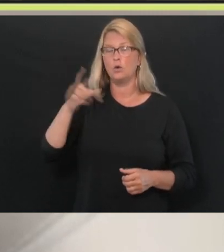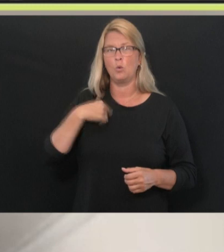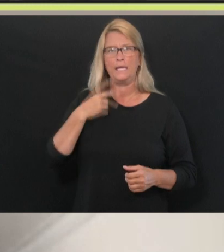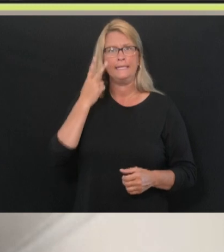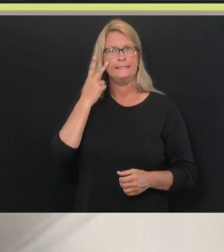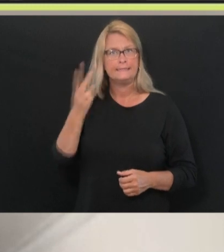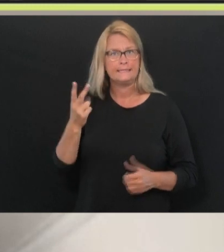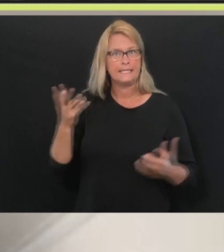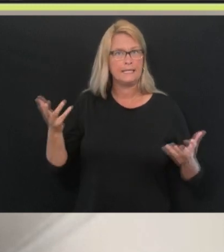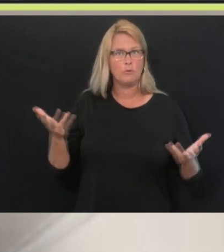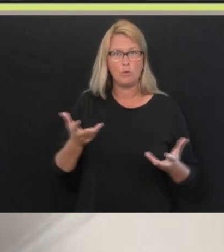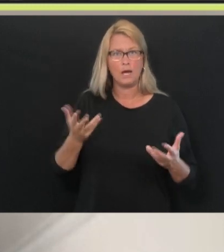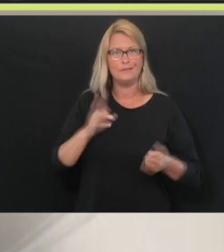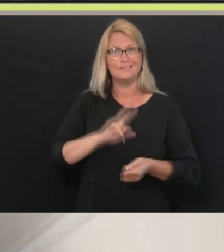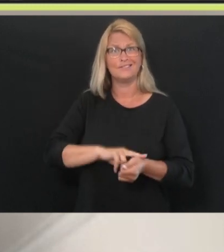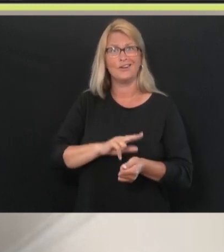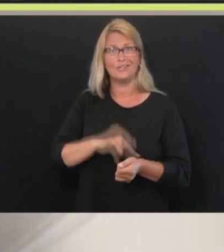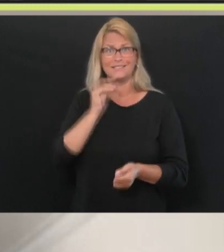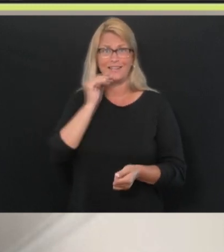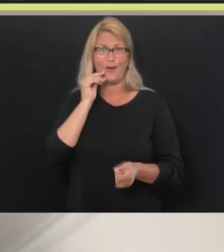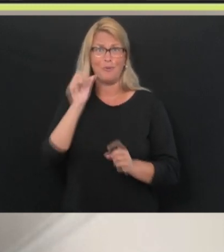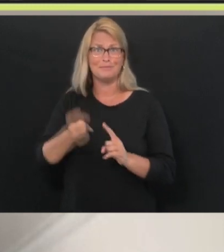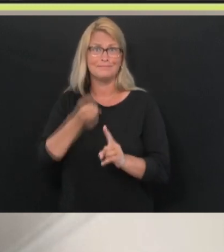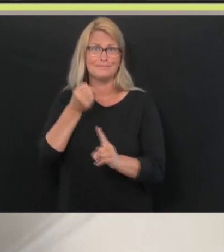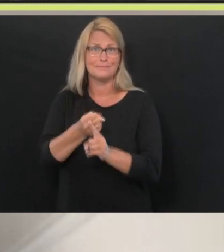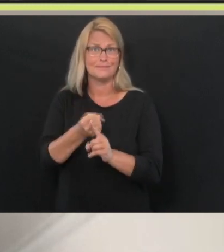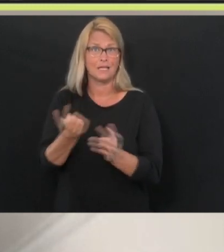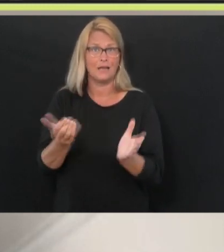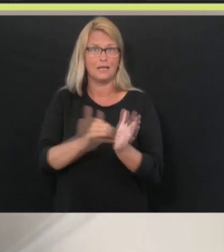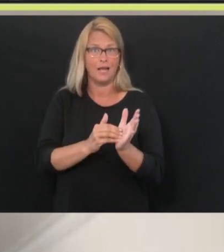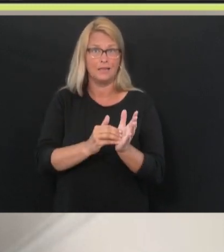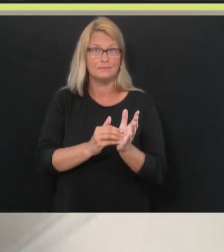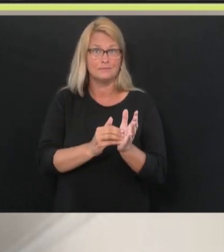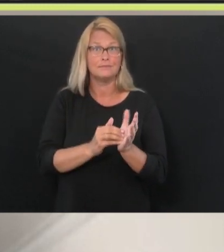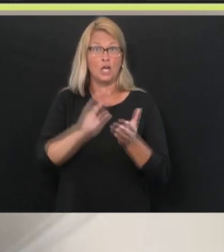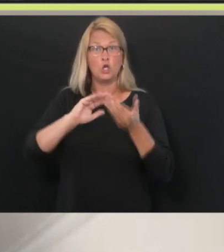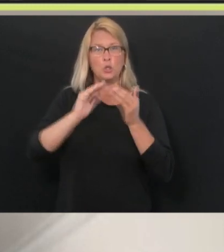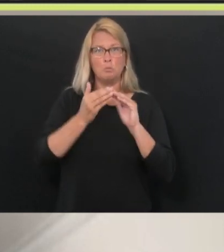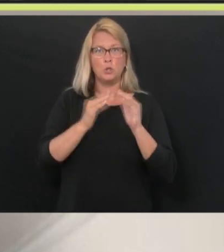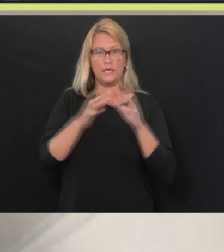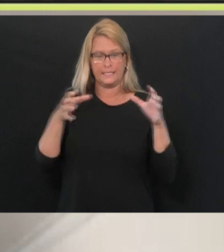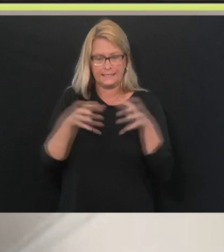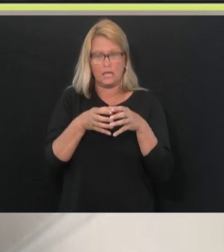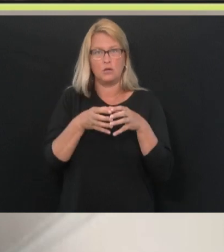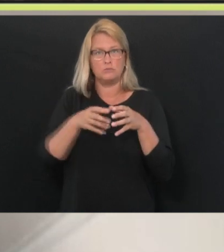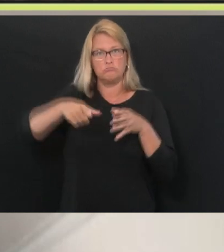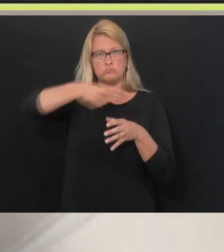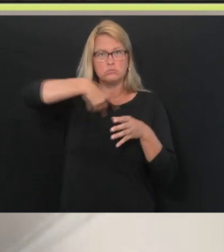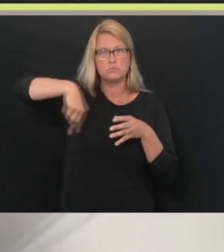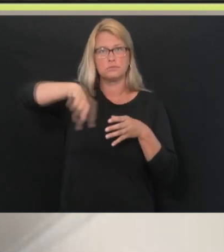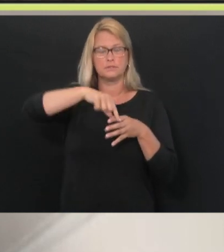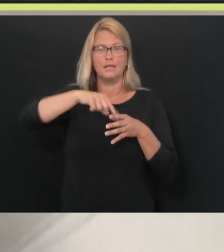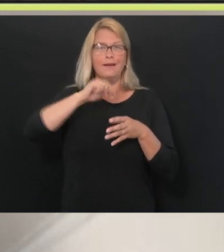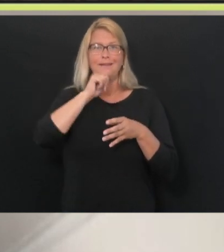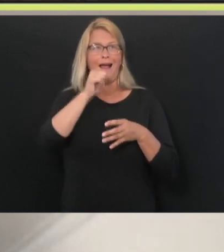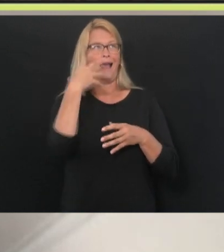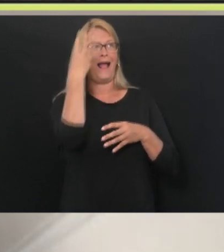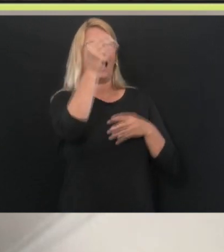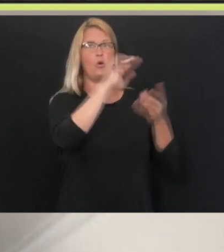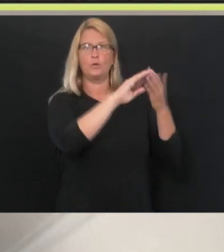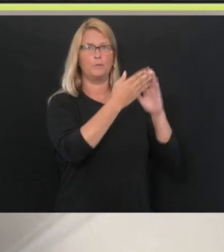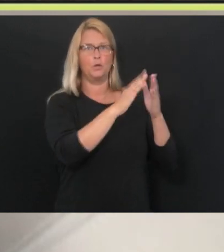new outbreaks in nursing homes and congregate settings. And as we've said before, that this is